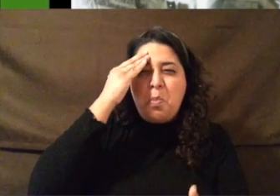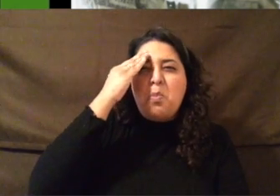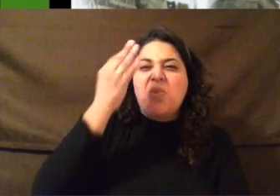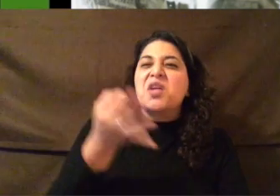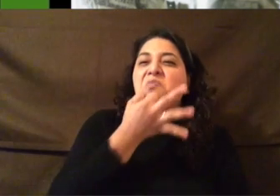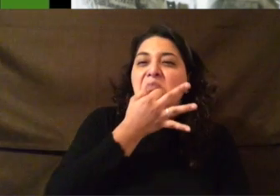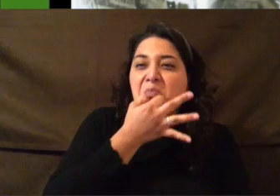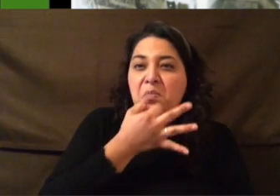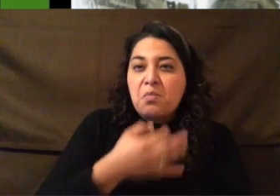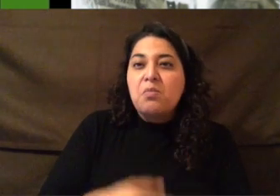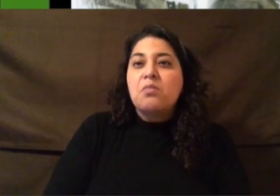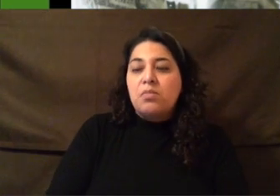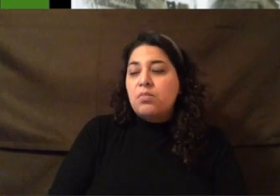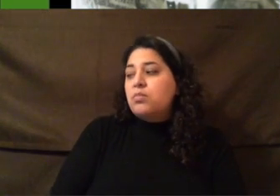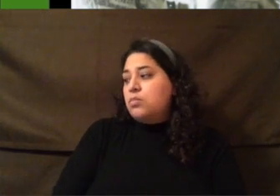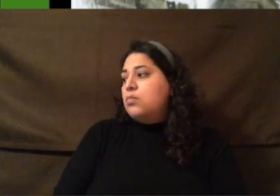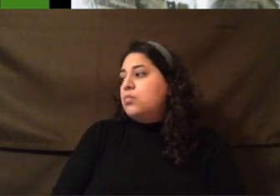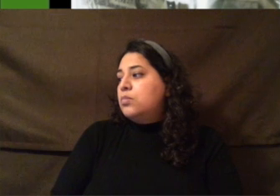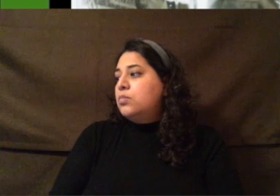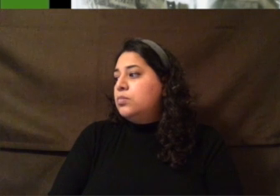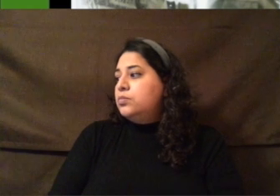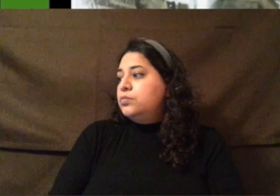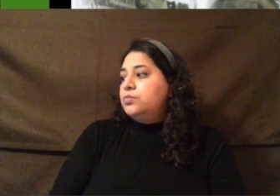they know how to do. Okay?